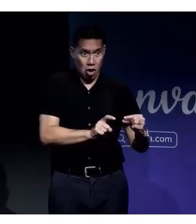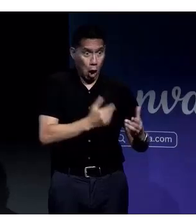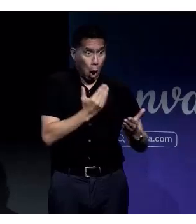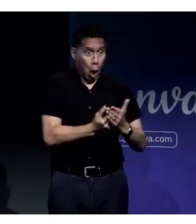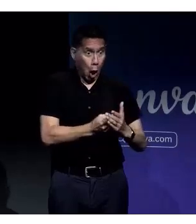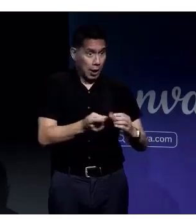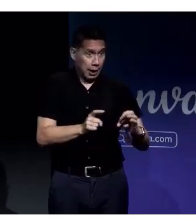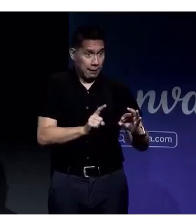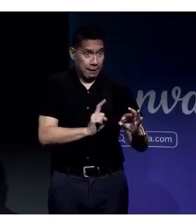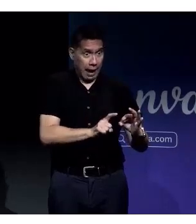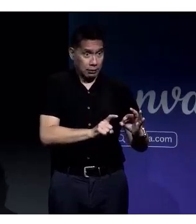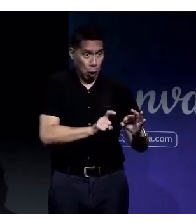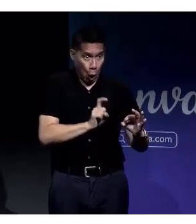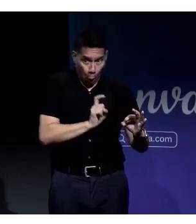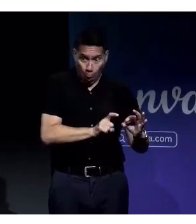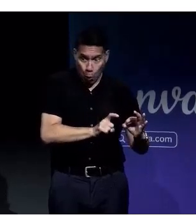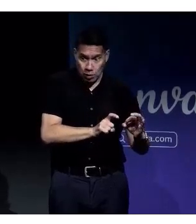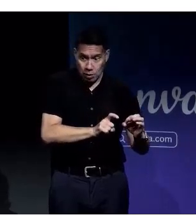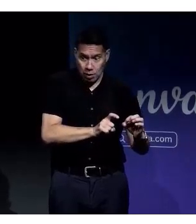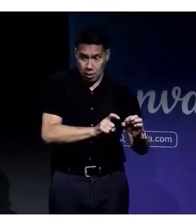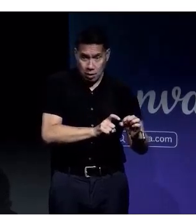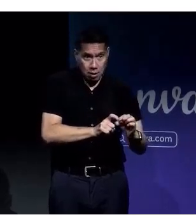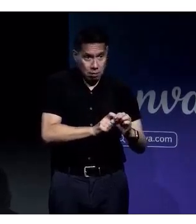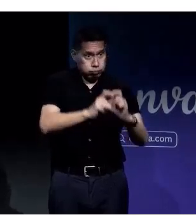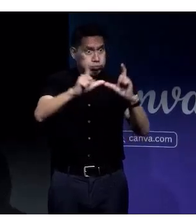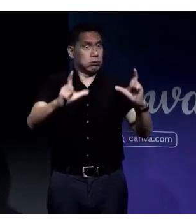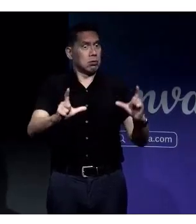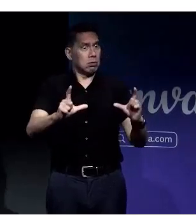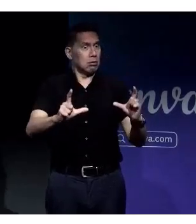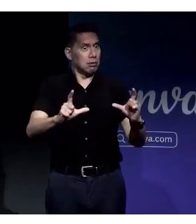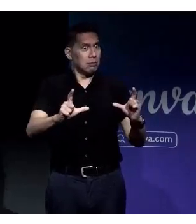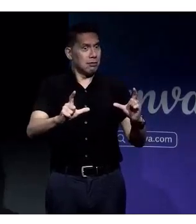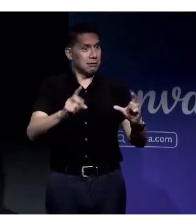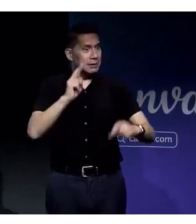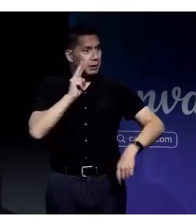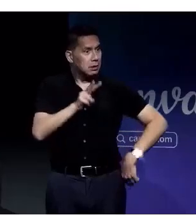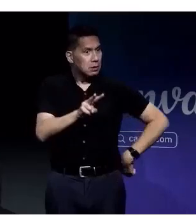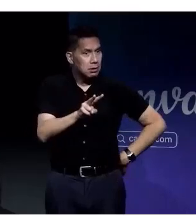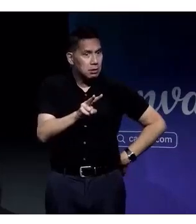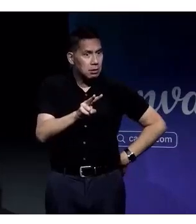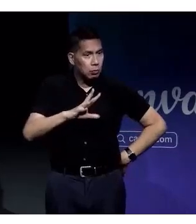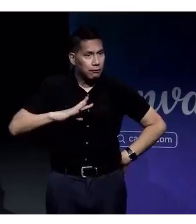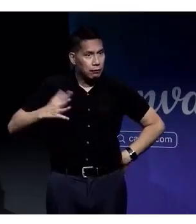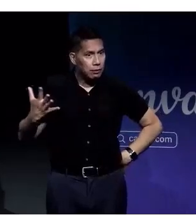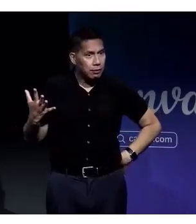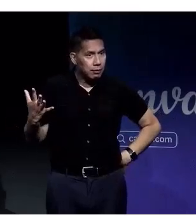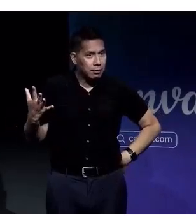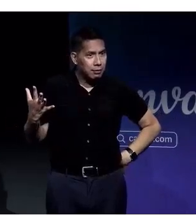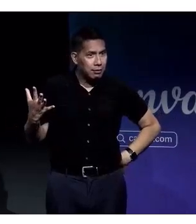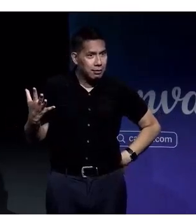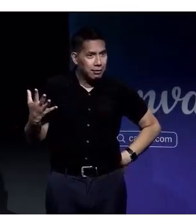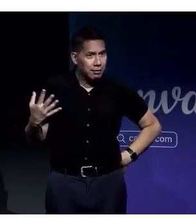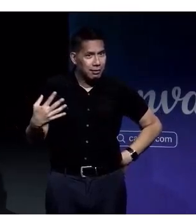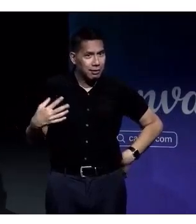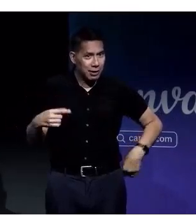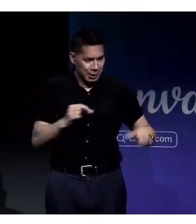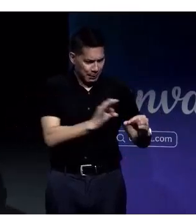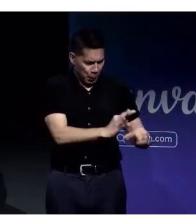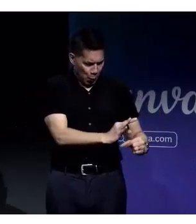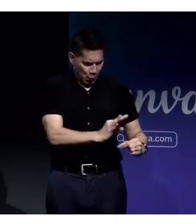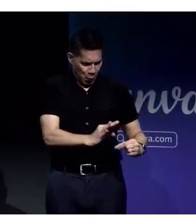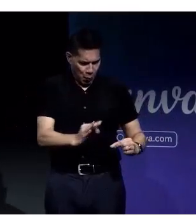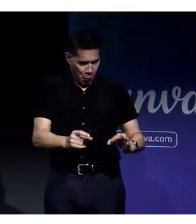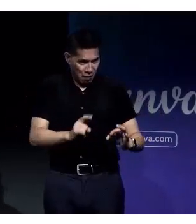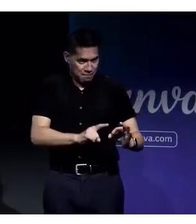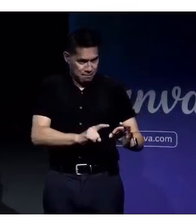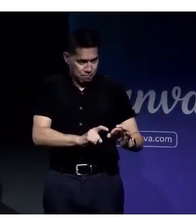global navigation button, you will be presented with a preview in large text of the button that